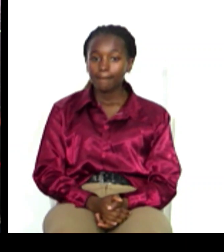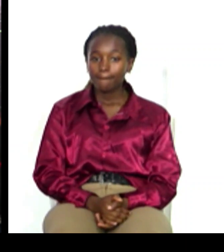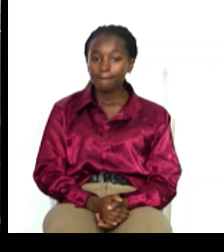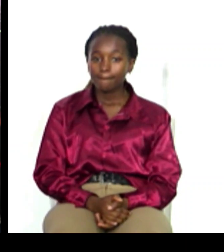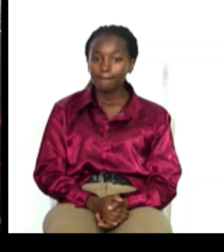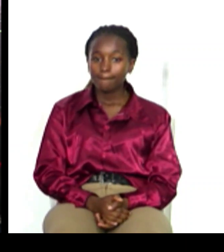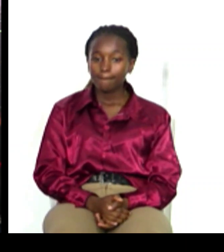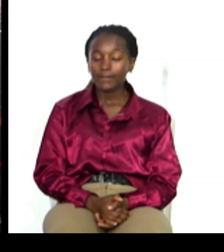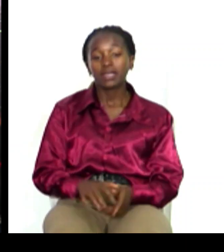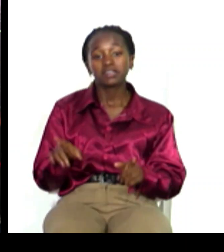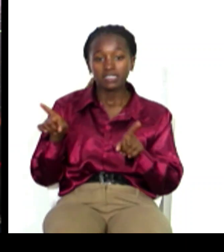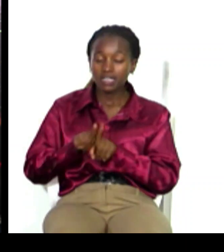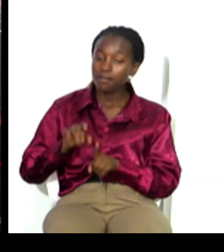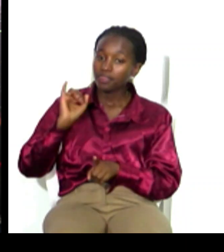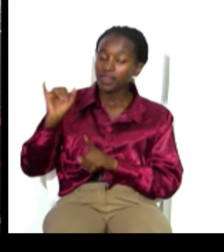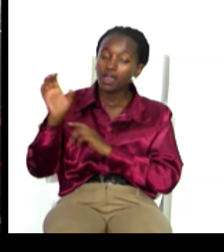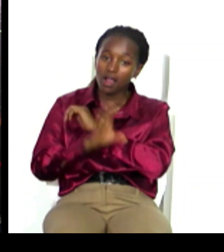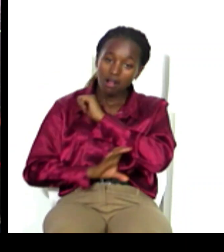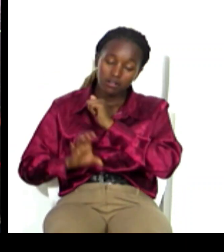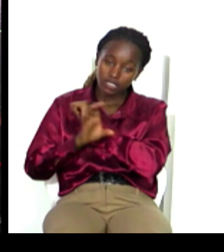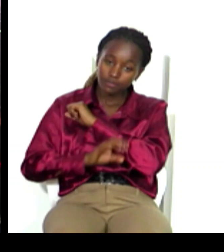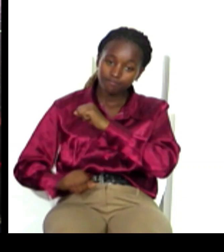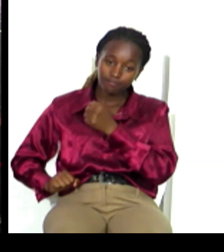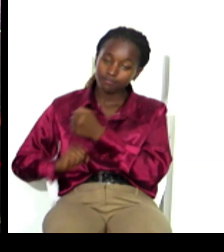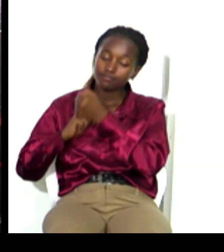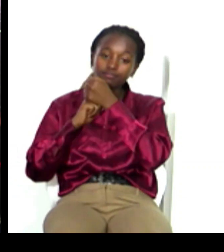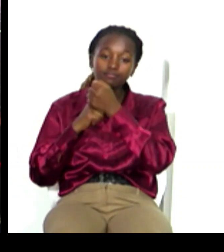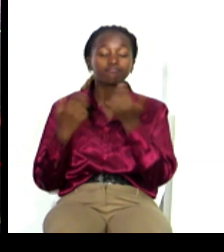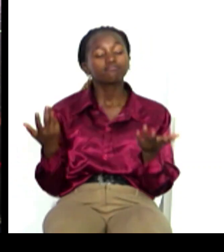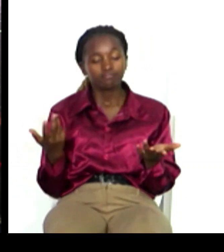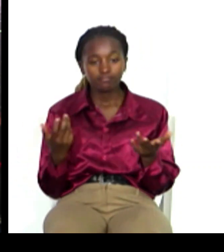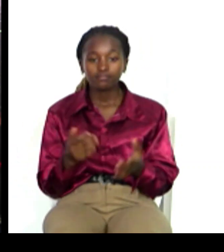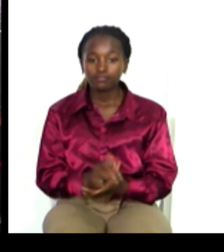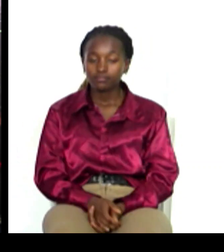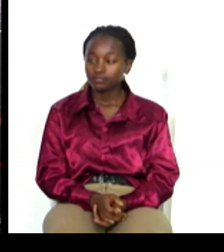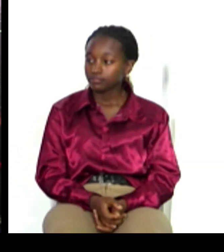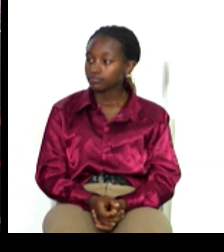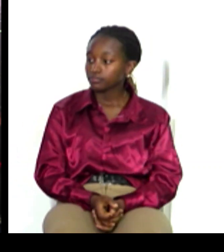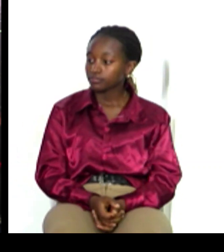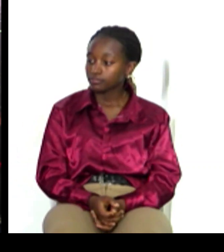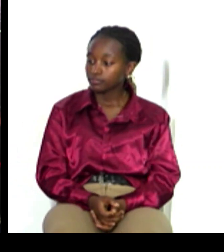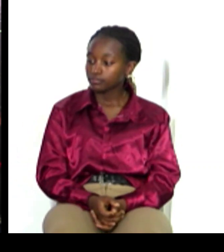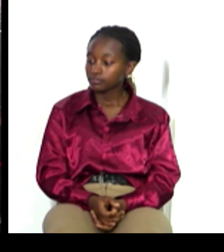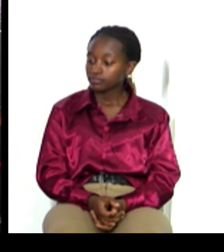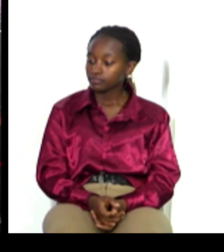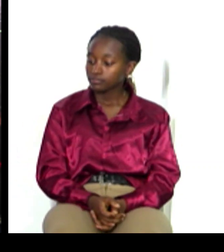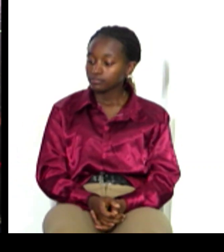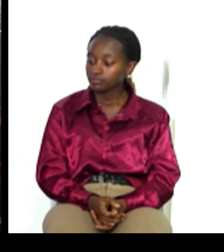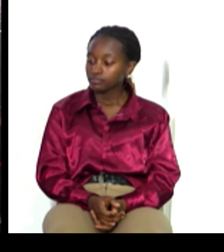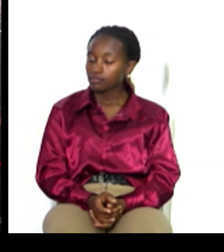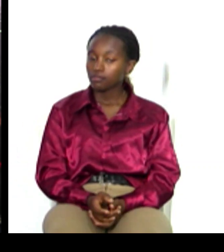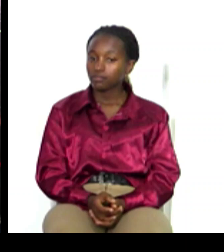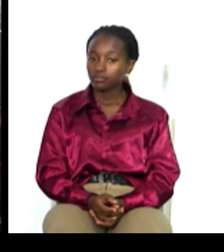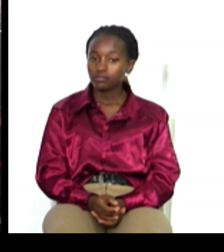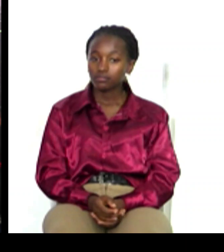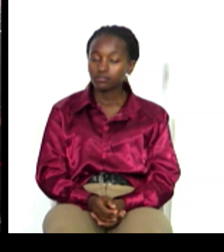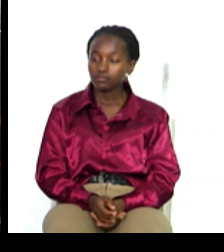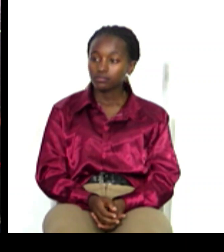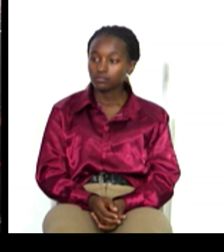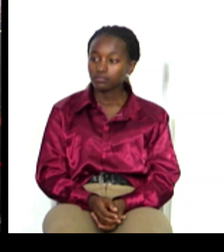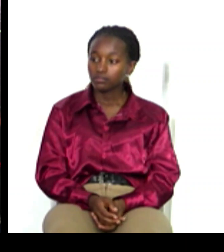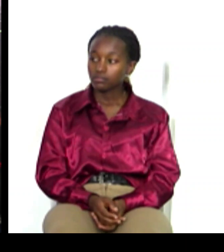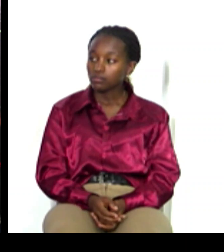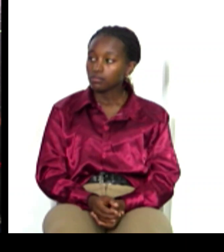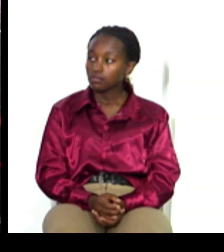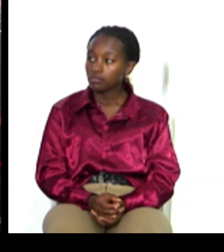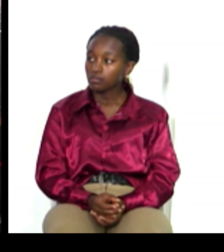Djibouti. Yeah. You know very well that Djibouti cannot live their own. They have to support Ali Yusuf. Yes. That is sure. Those are The